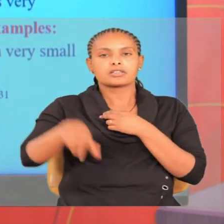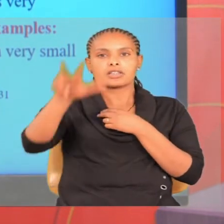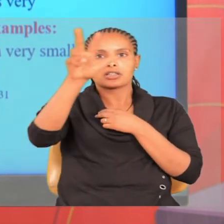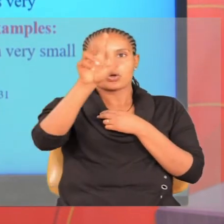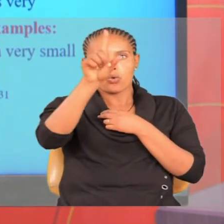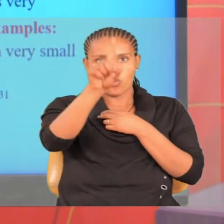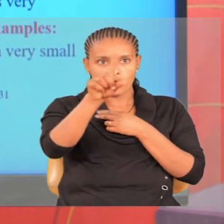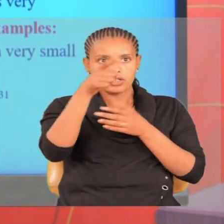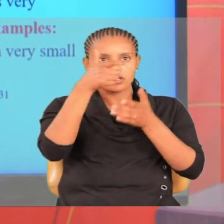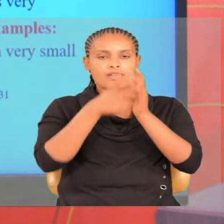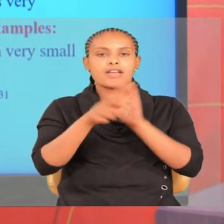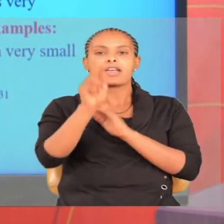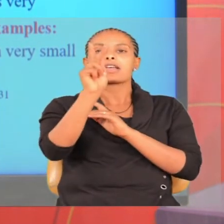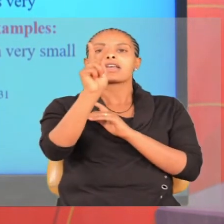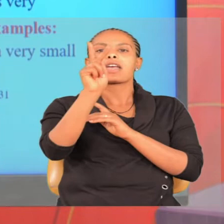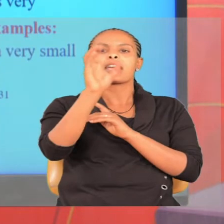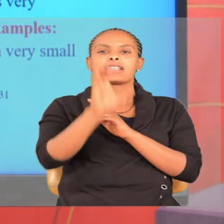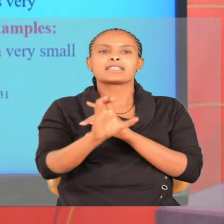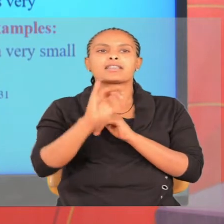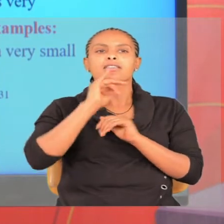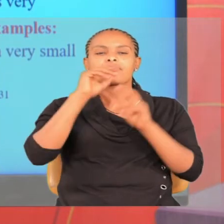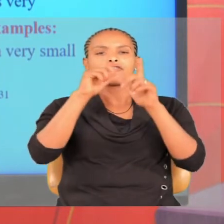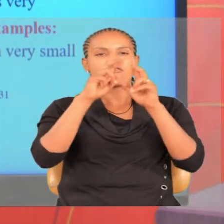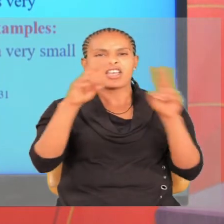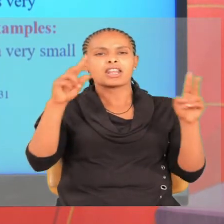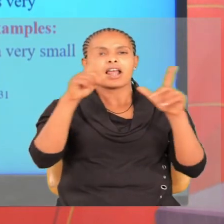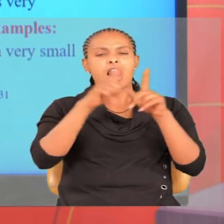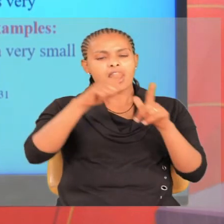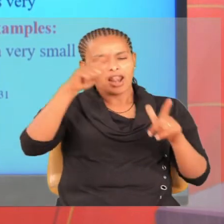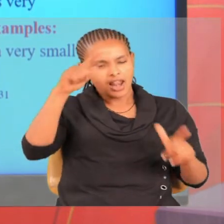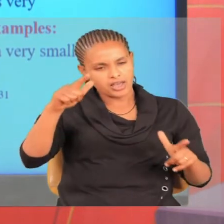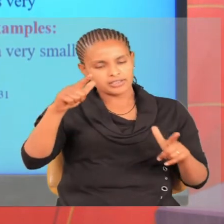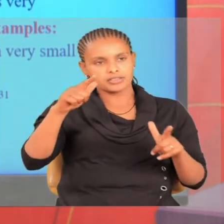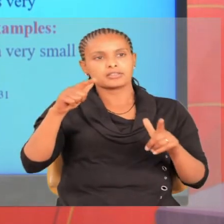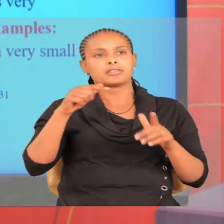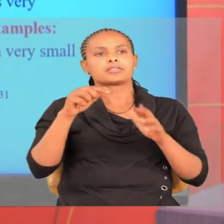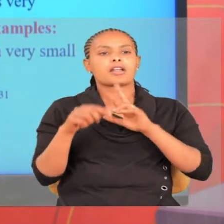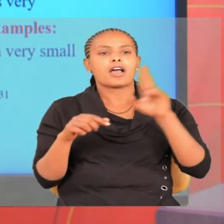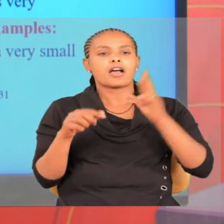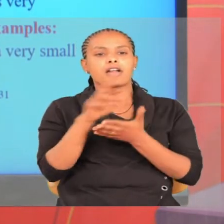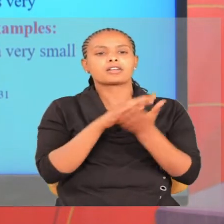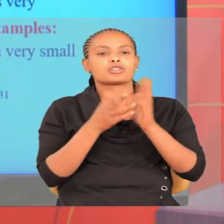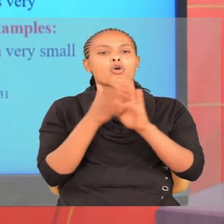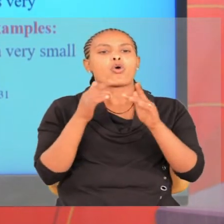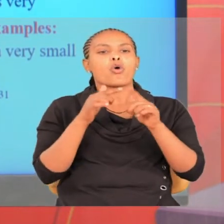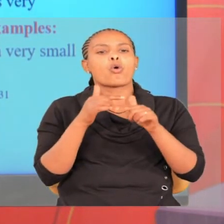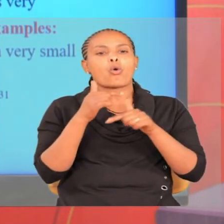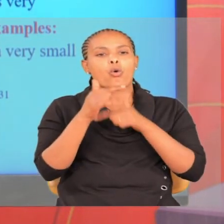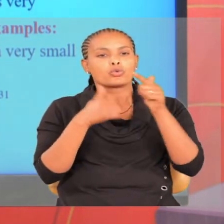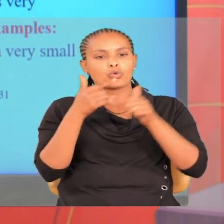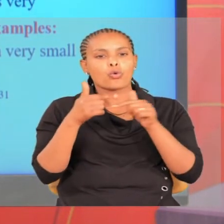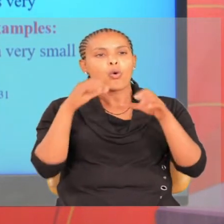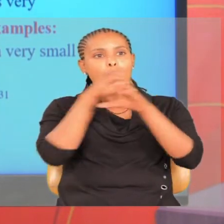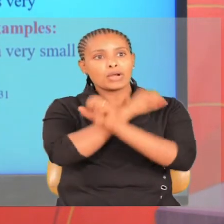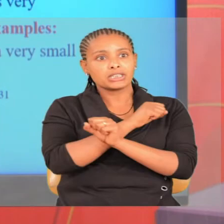31. Again, the value of Kc is very large. The reaction goes to completion.